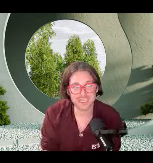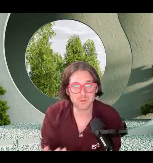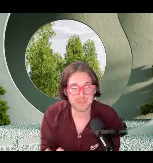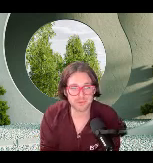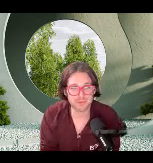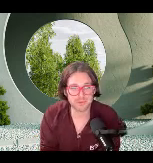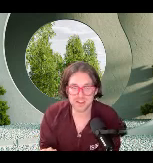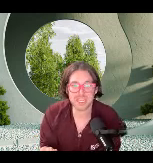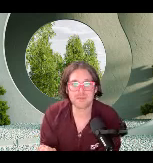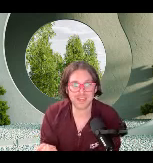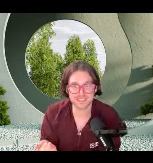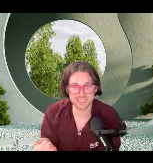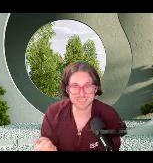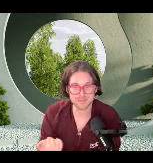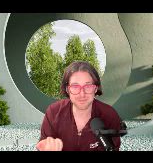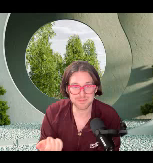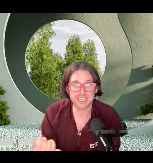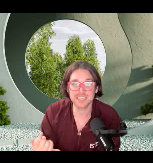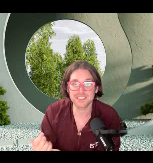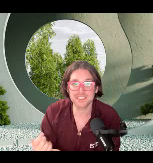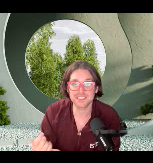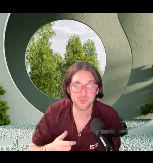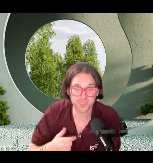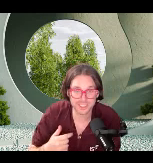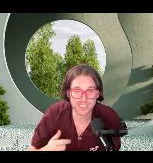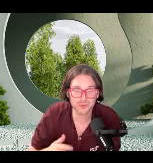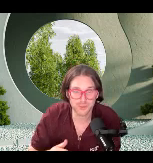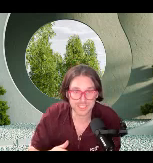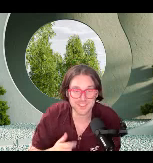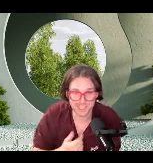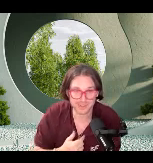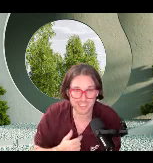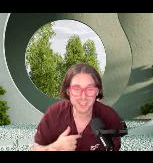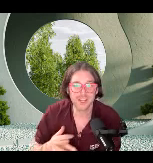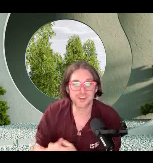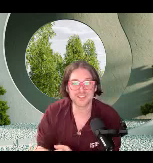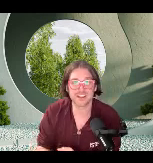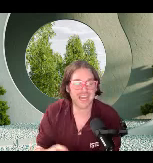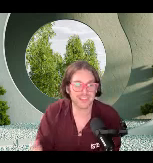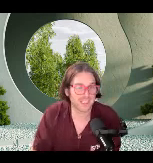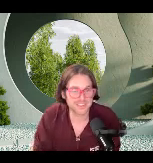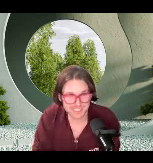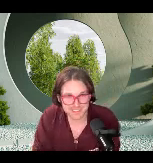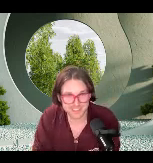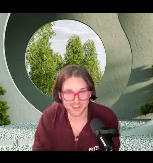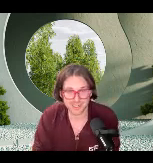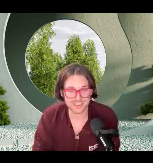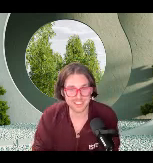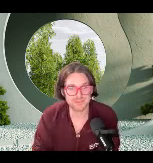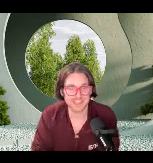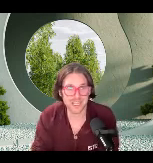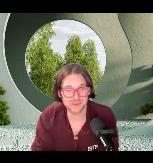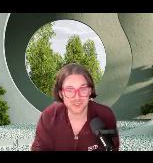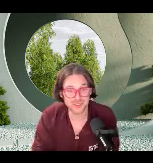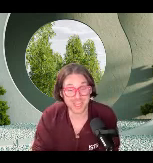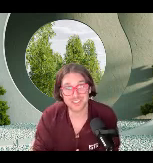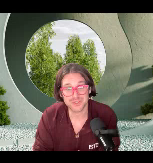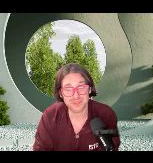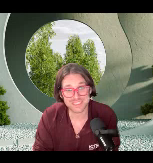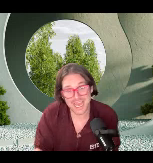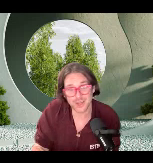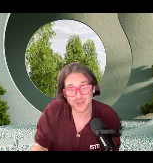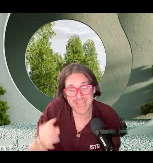in meetings where people start talking about accessibility and it can seem really, really scary. There's a lot of things to consider. And it seems like when